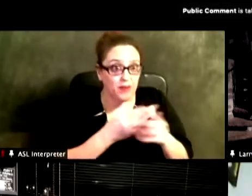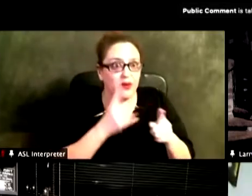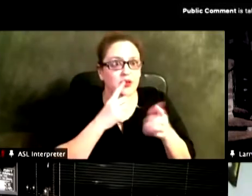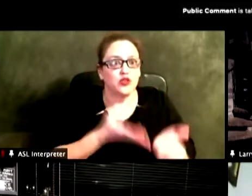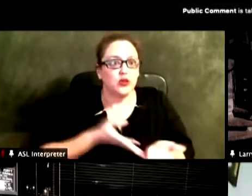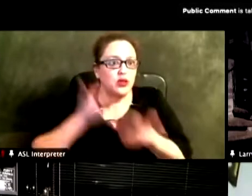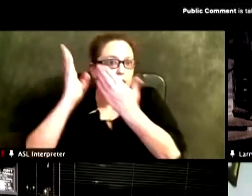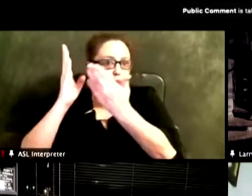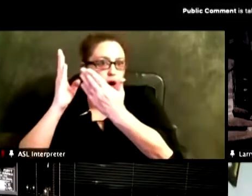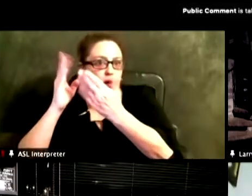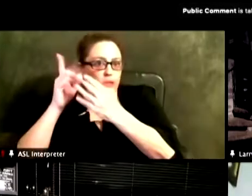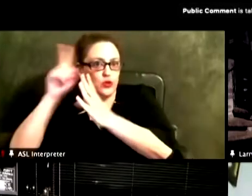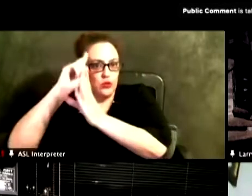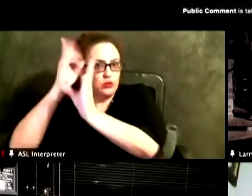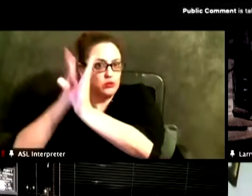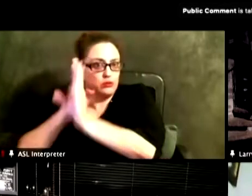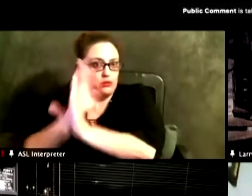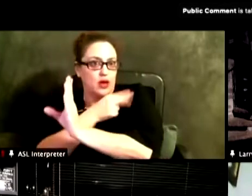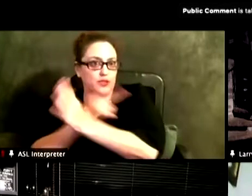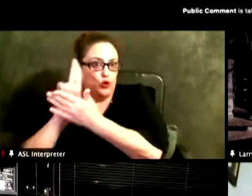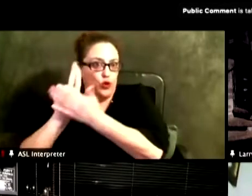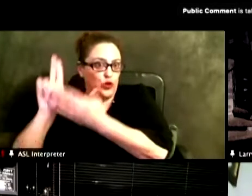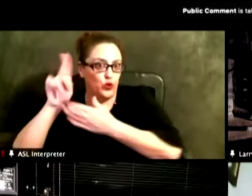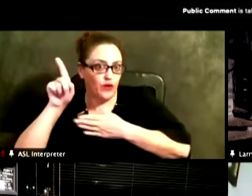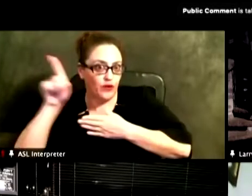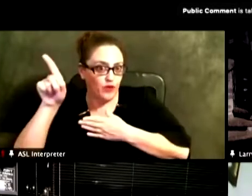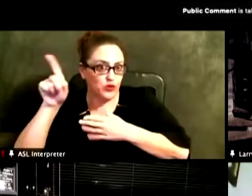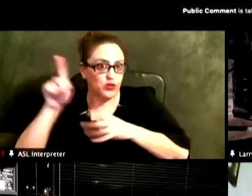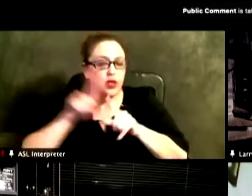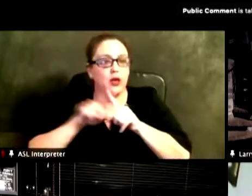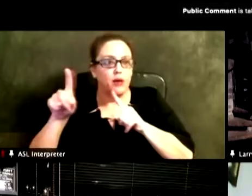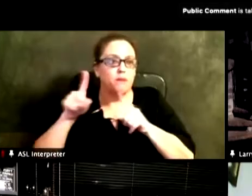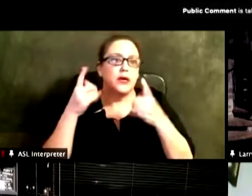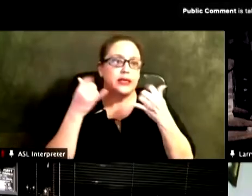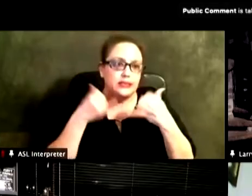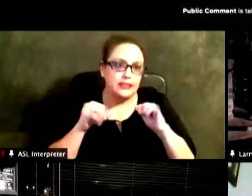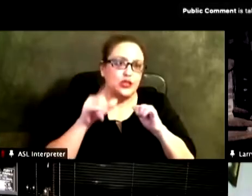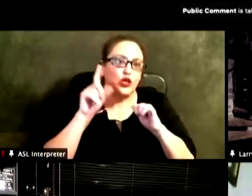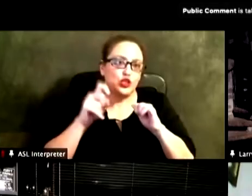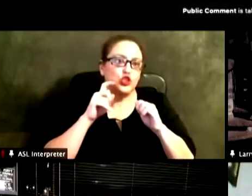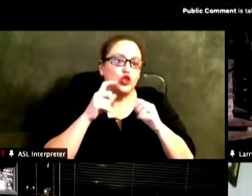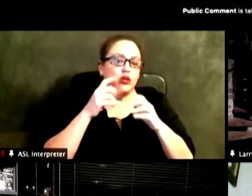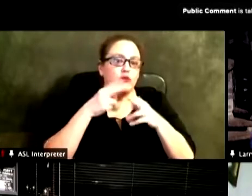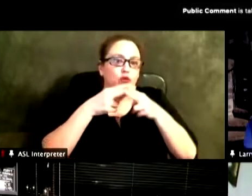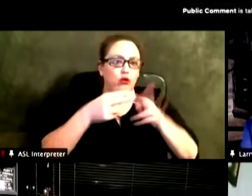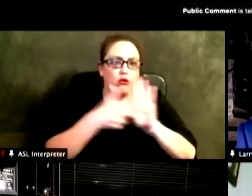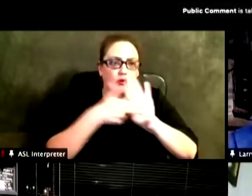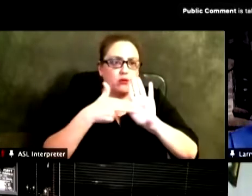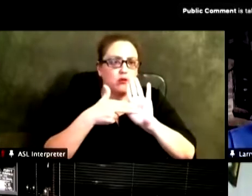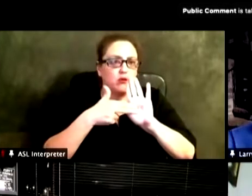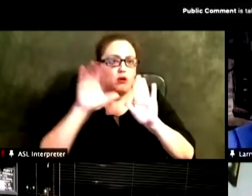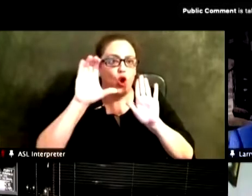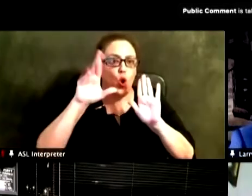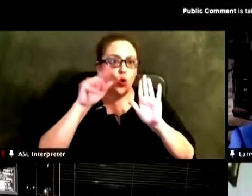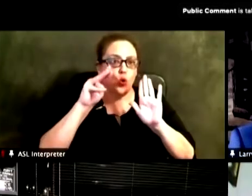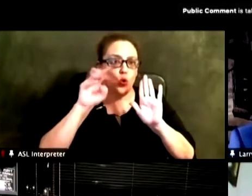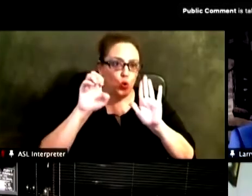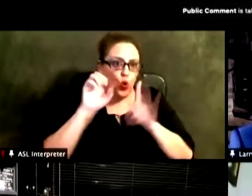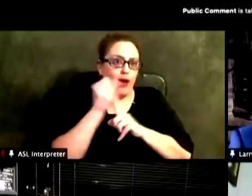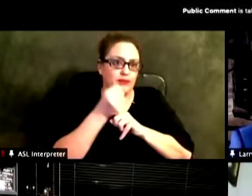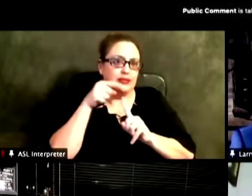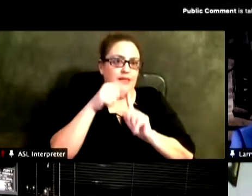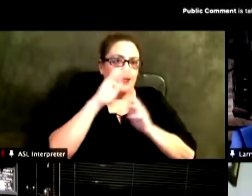Neuropsychiatric Institute. But the health should have still been declared a crime scene until it was further investigated, and it was